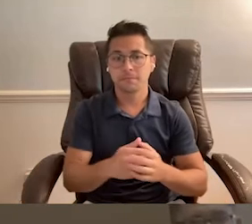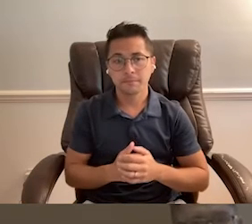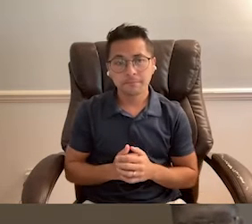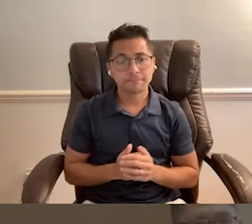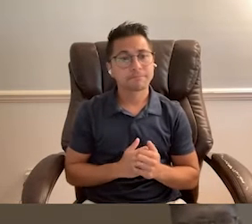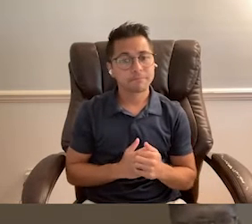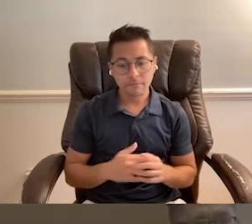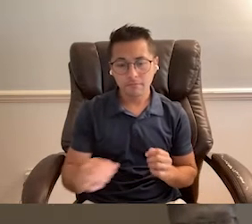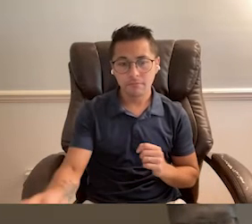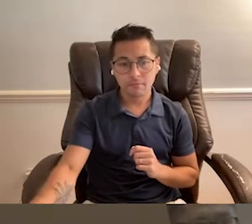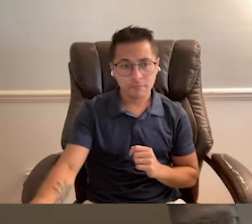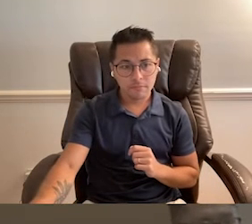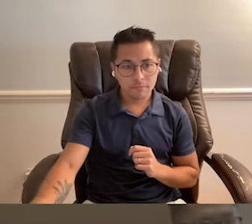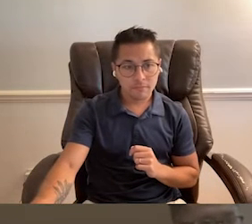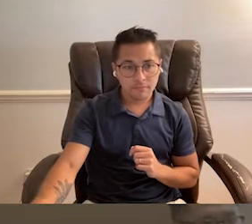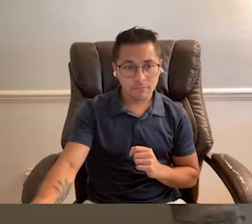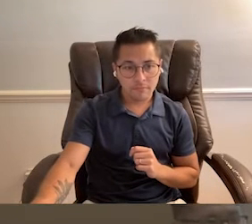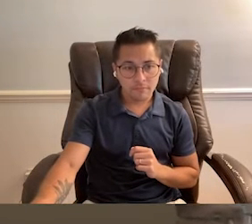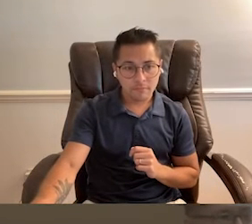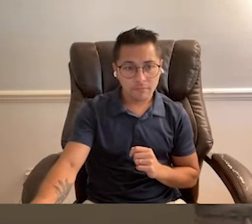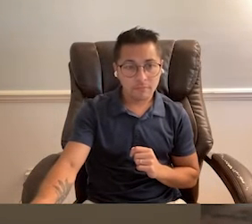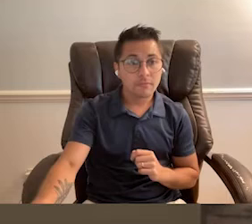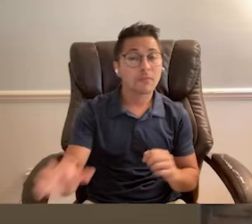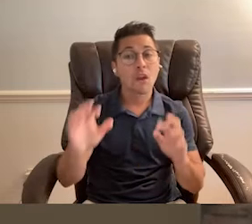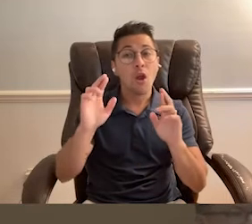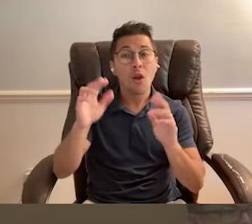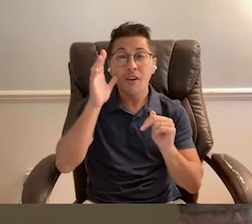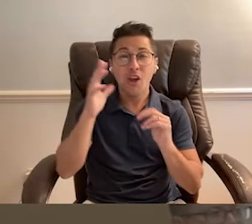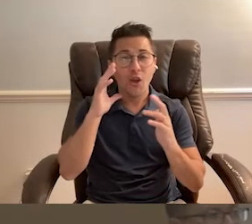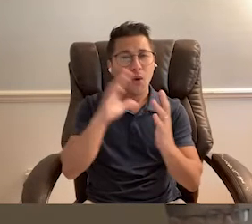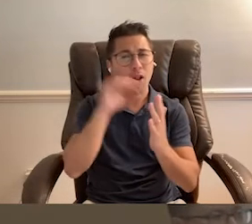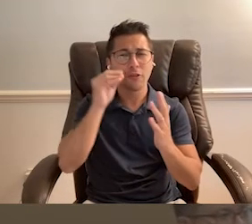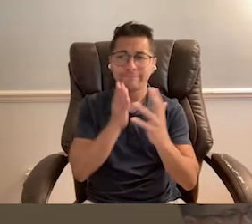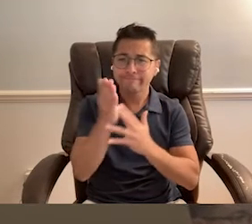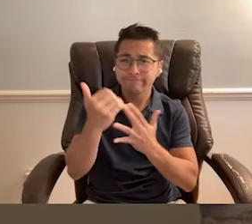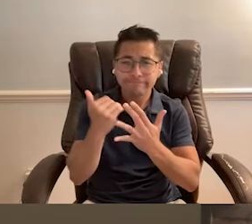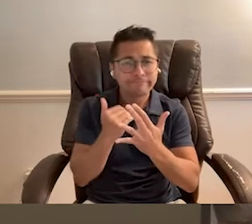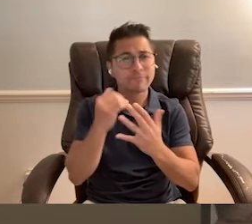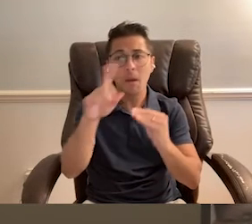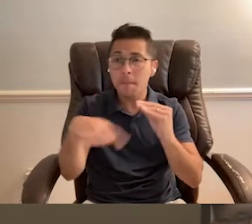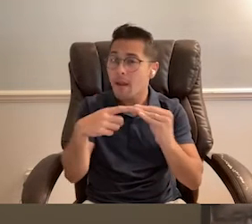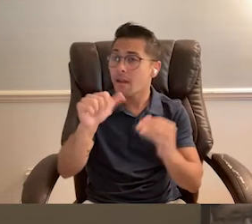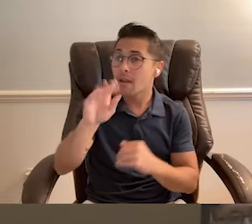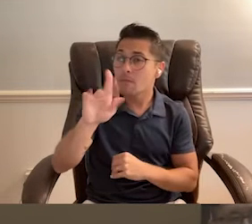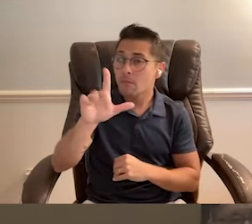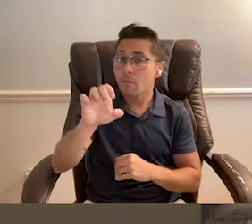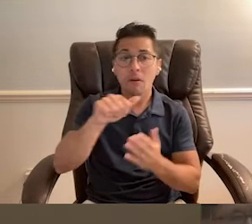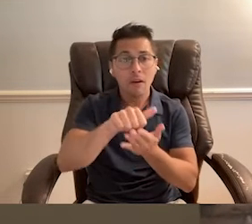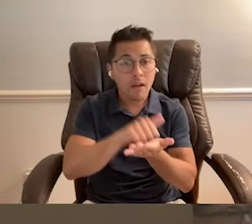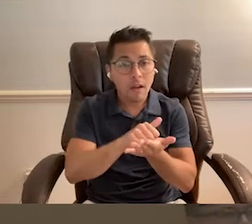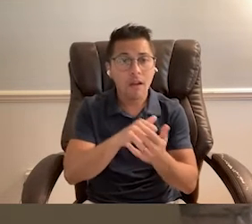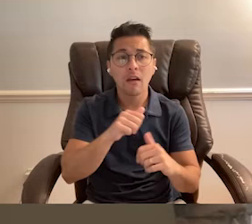Well, hopefully we'll learn all the ins and outs of ABLE accounts, specifically Florida's ABLE program, who